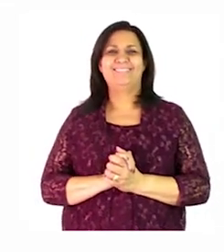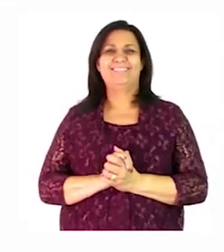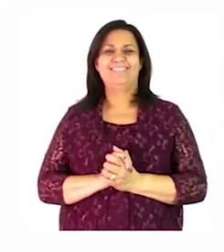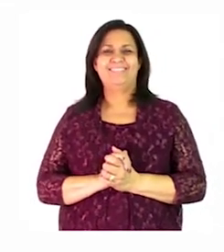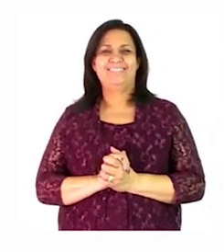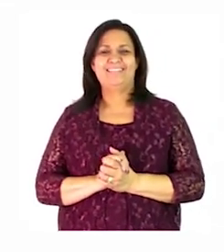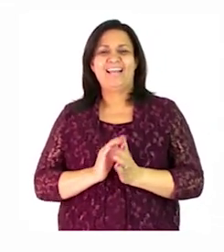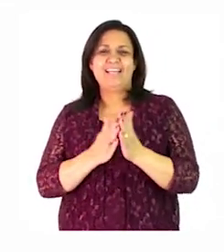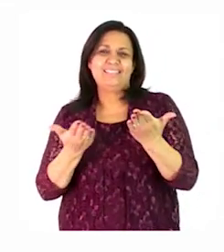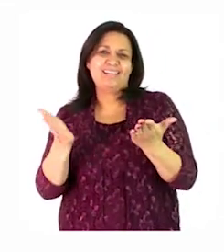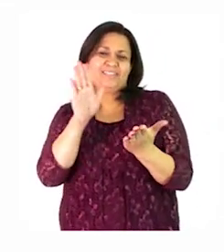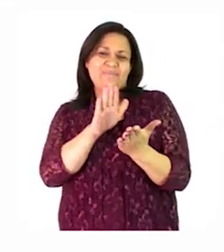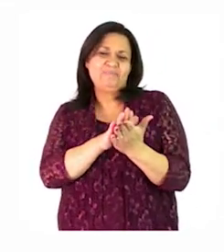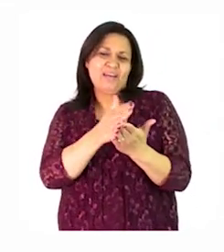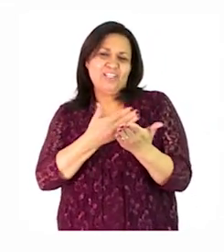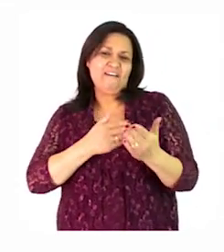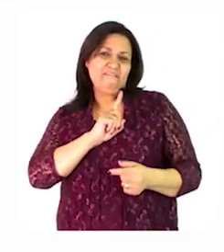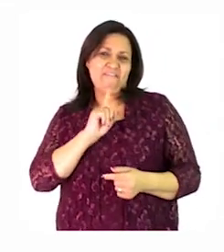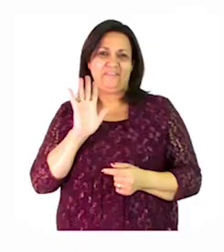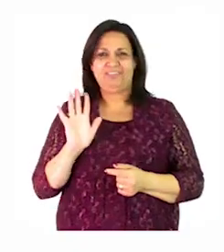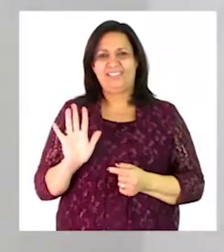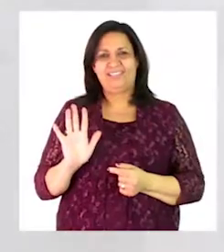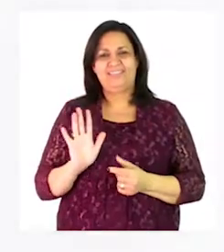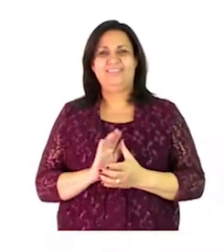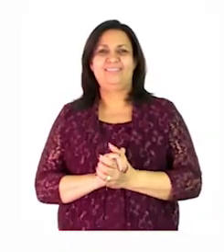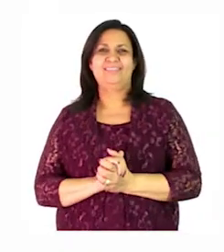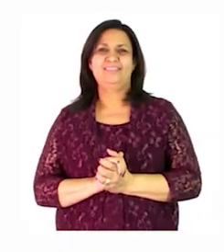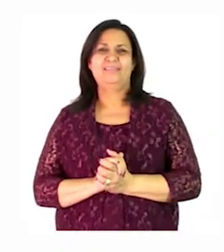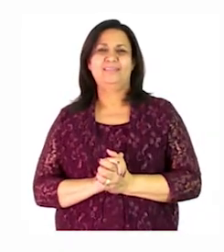let's turn to page 15 of our booklet.